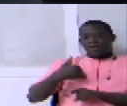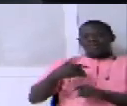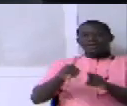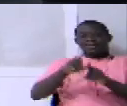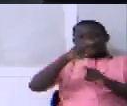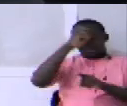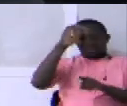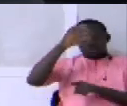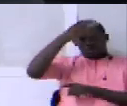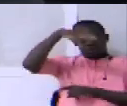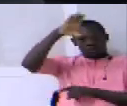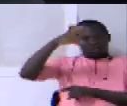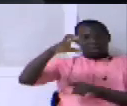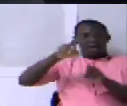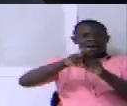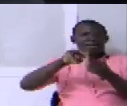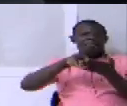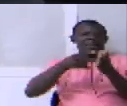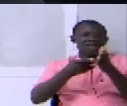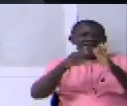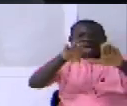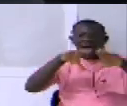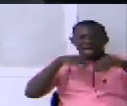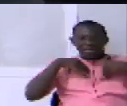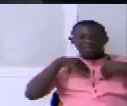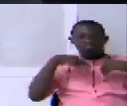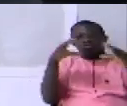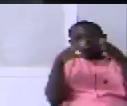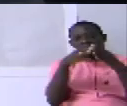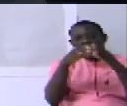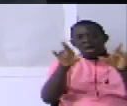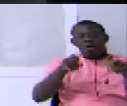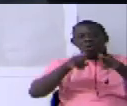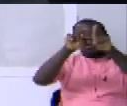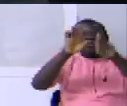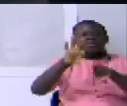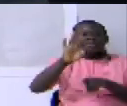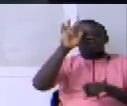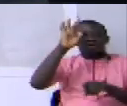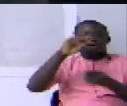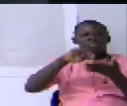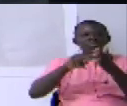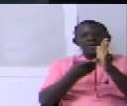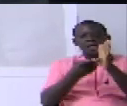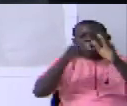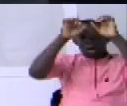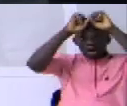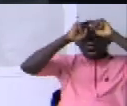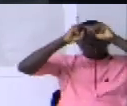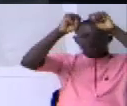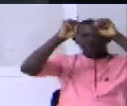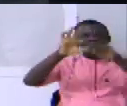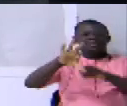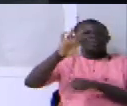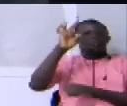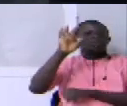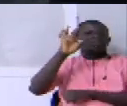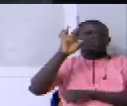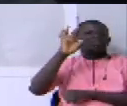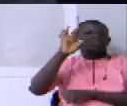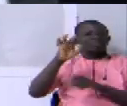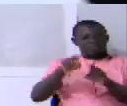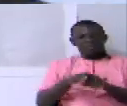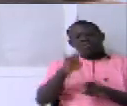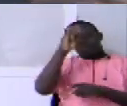concurred with the decision to rescind. That is executive decision. It's yes. Not just any decision. Precisely. Thank